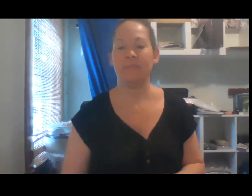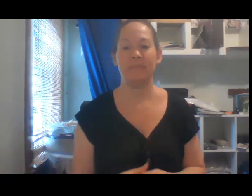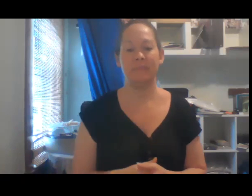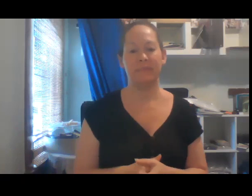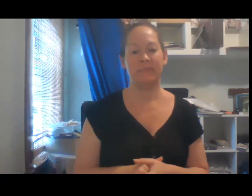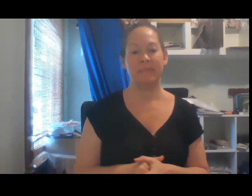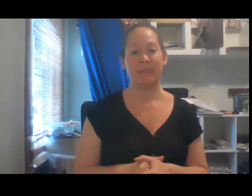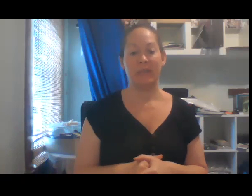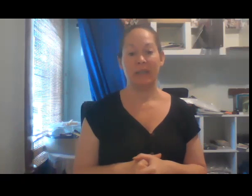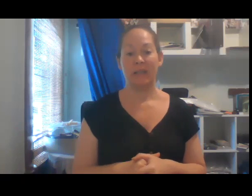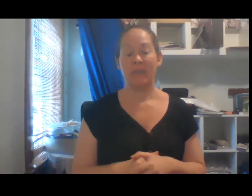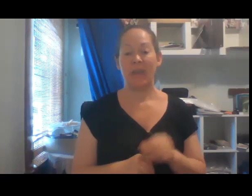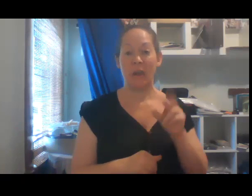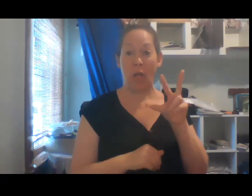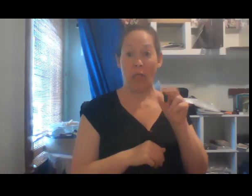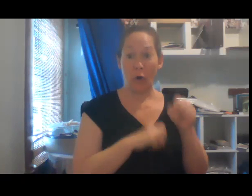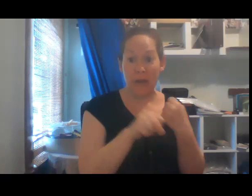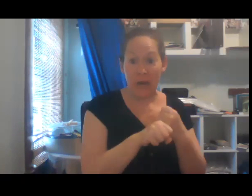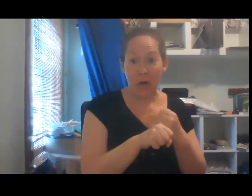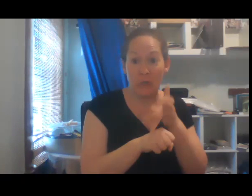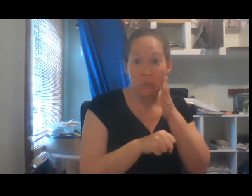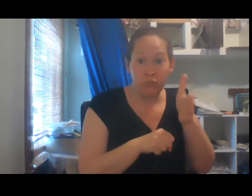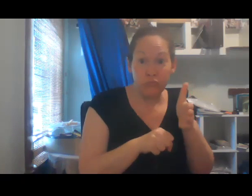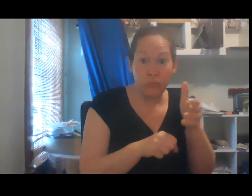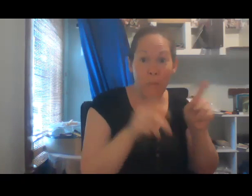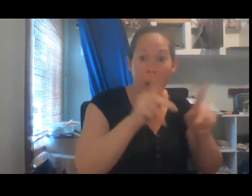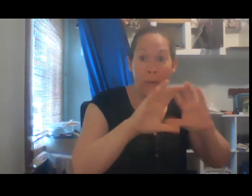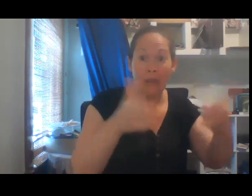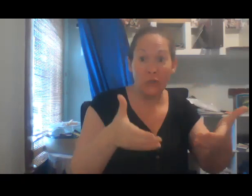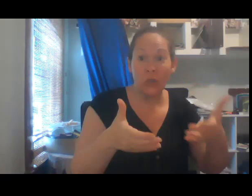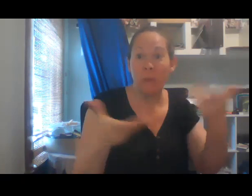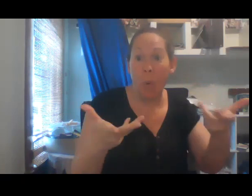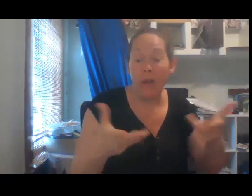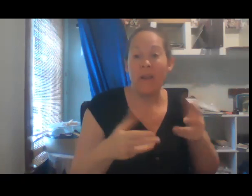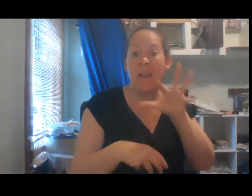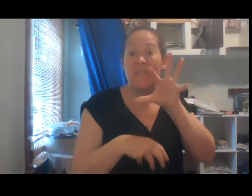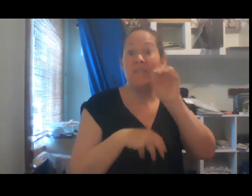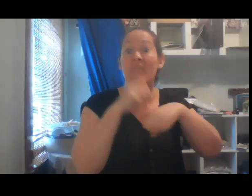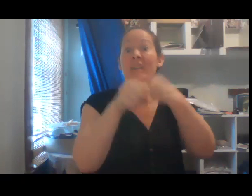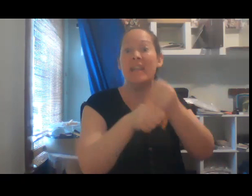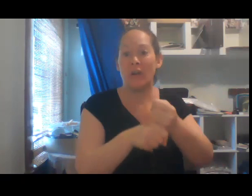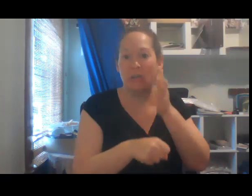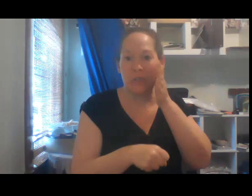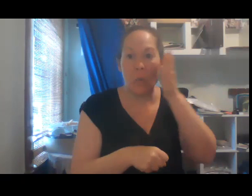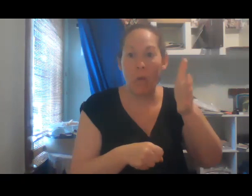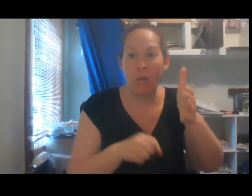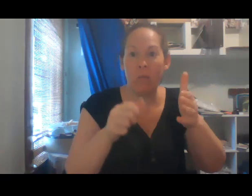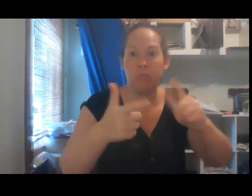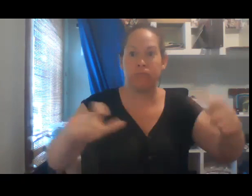the population in 50 years, right? So what is the